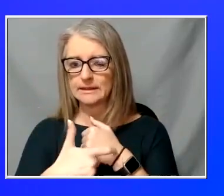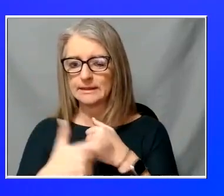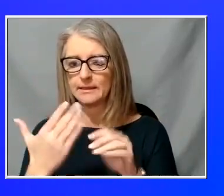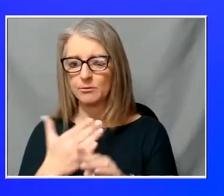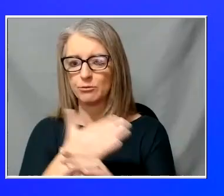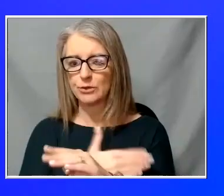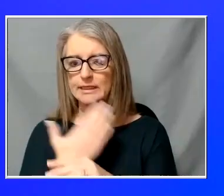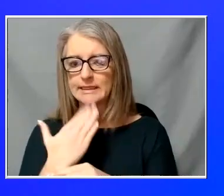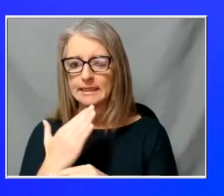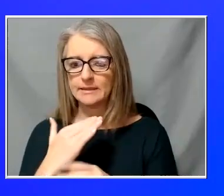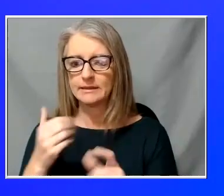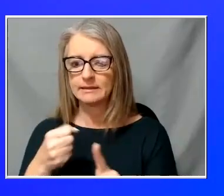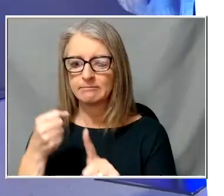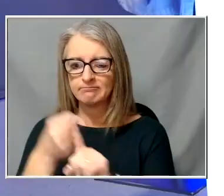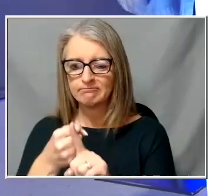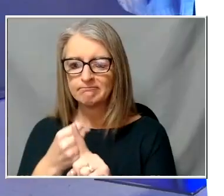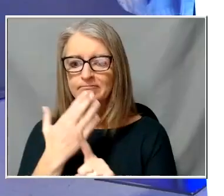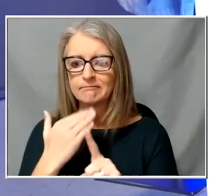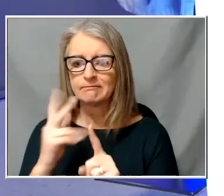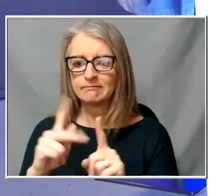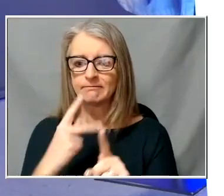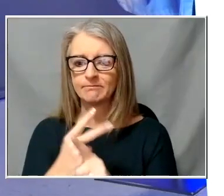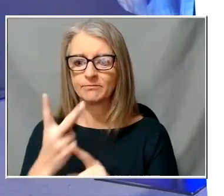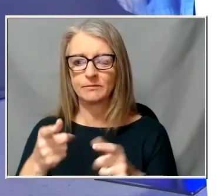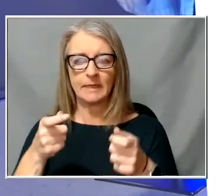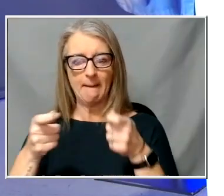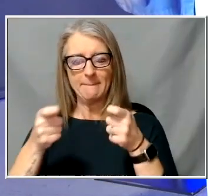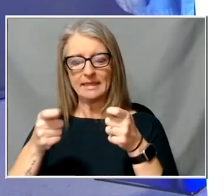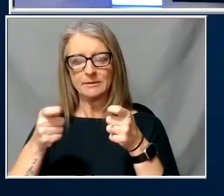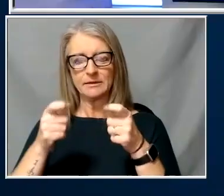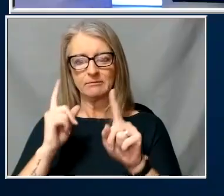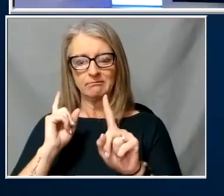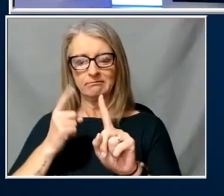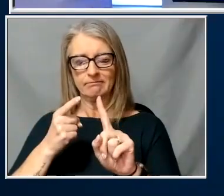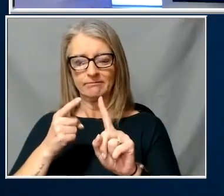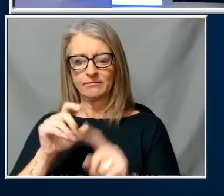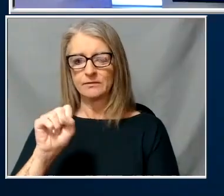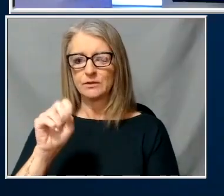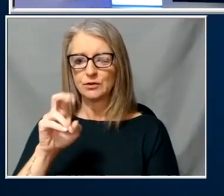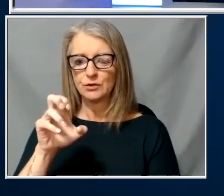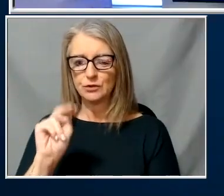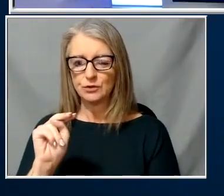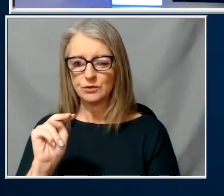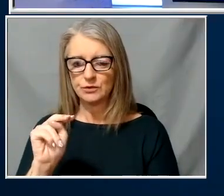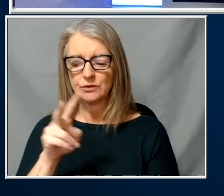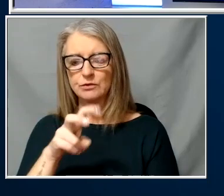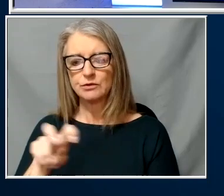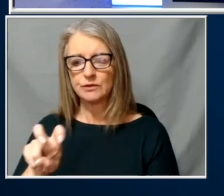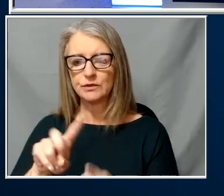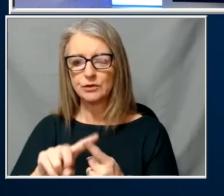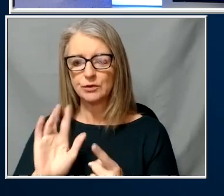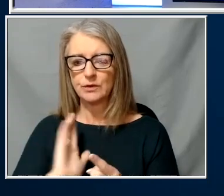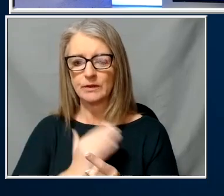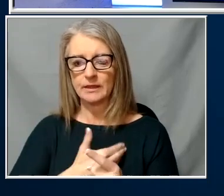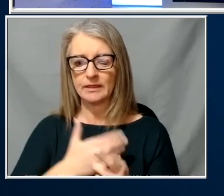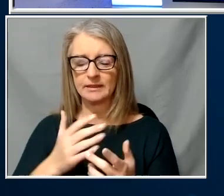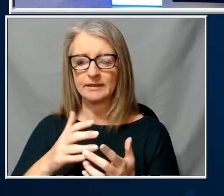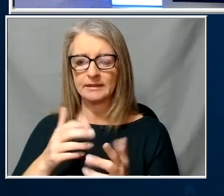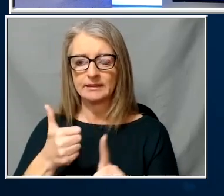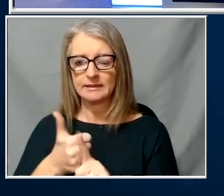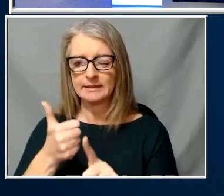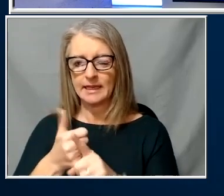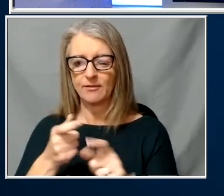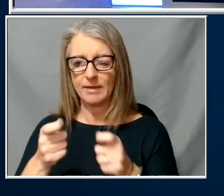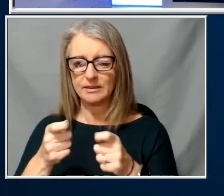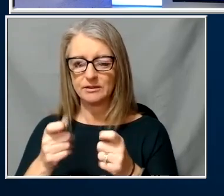and eventually type 2 diabetes. So management is key. I want to bring in Susan because, Susan, you transferred to the Cray Diabetes Self-Management Center after